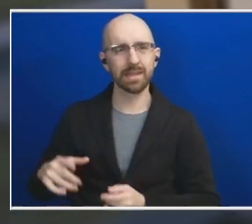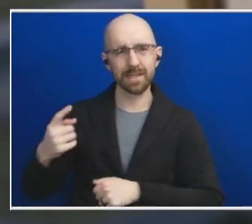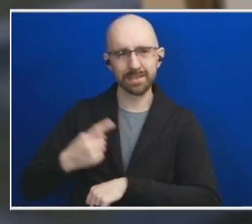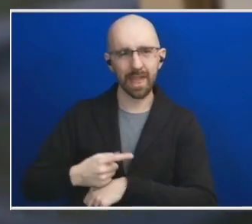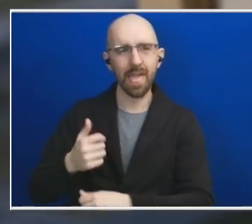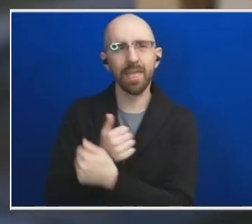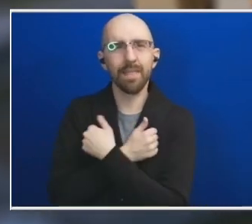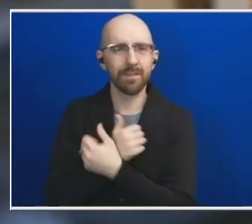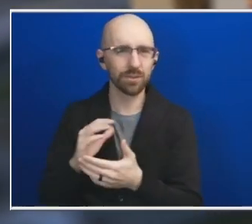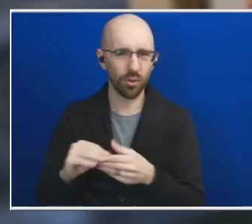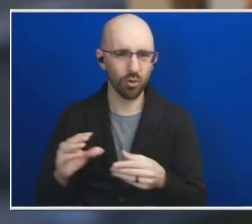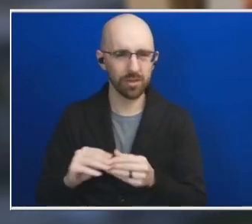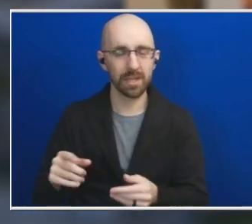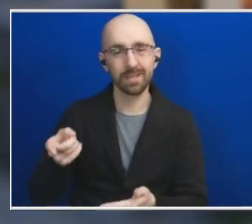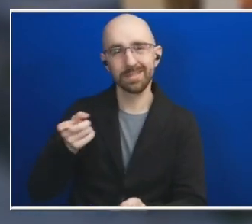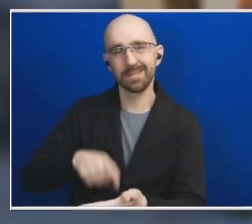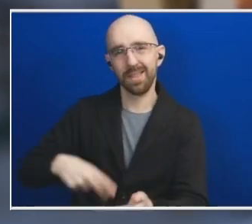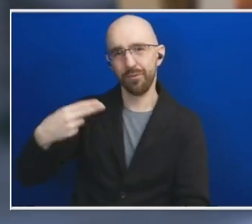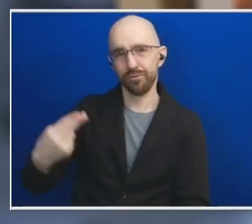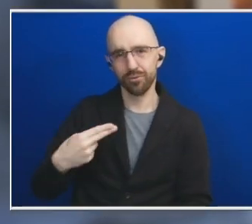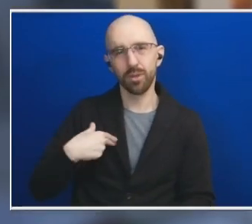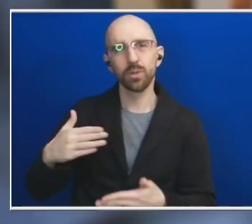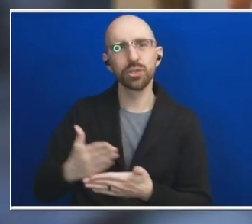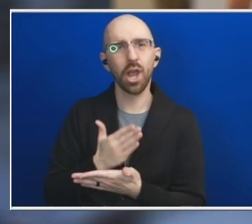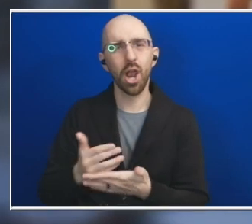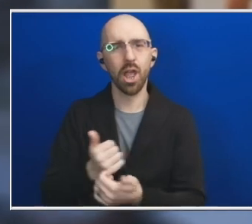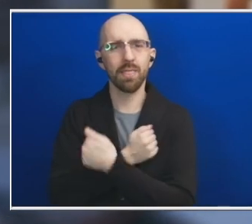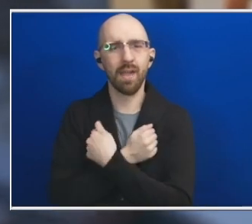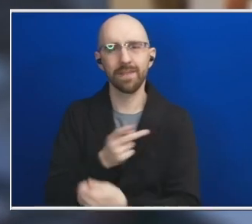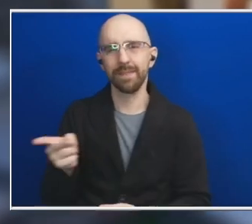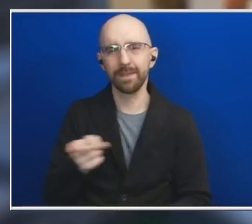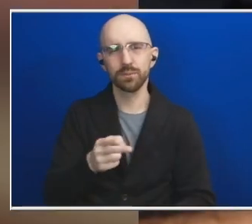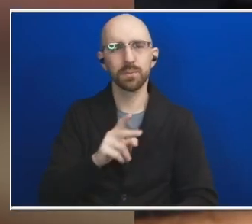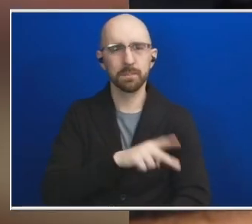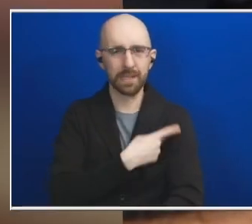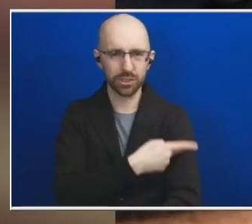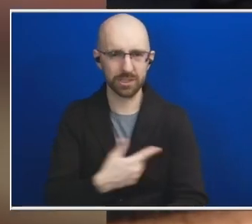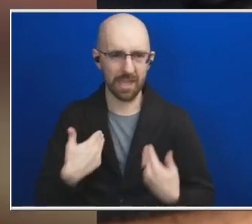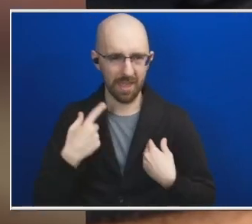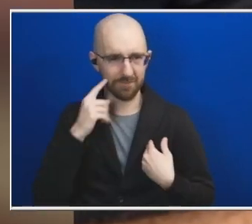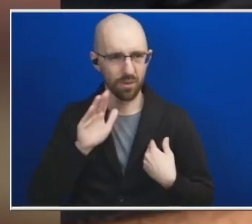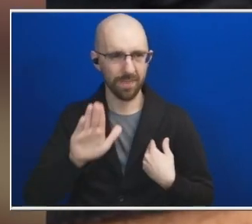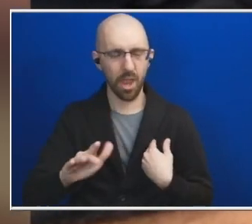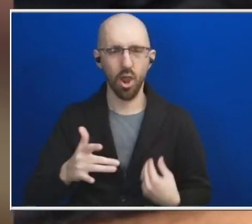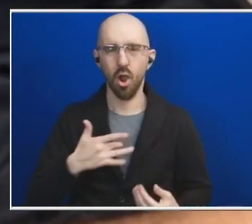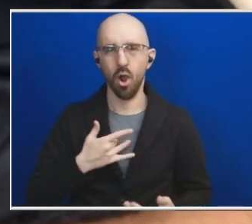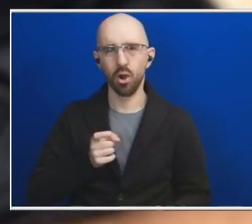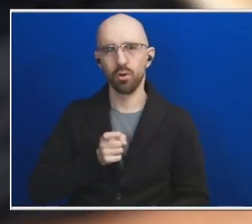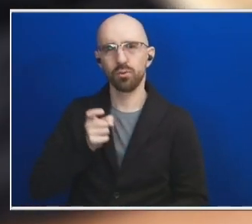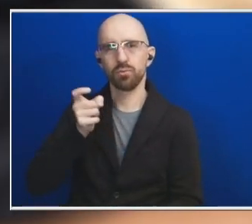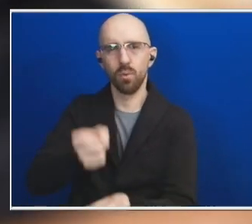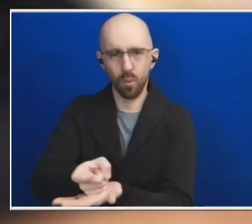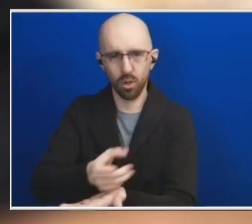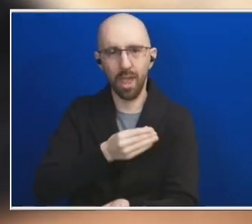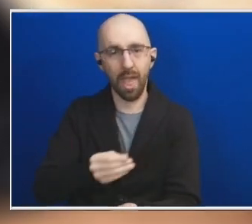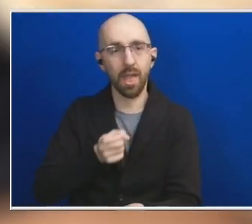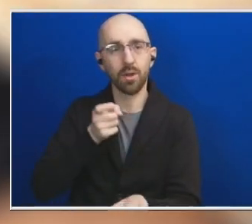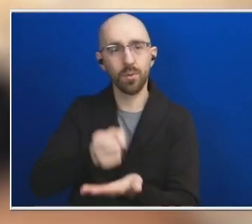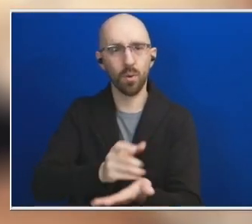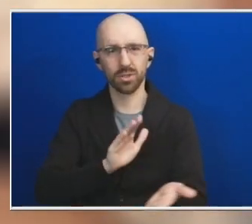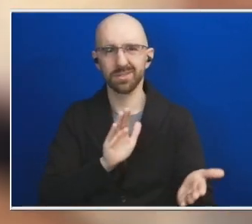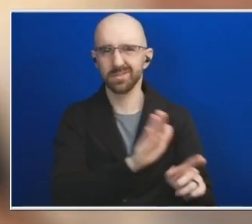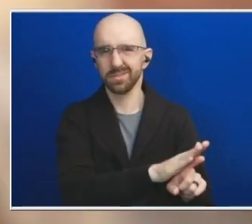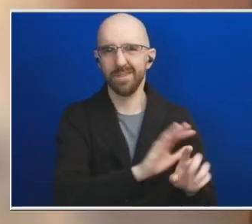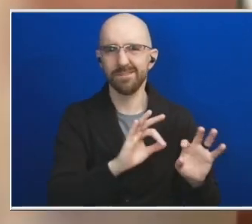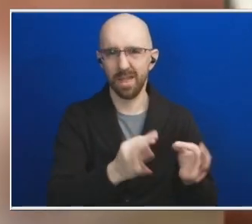Thursday, we share the love that these 2 patients have for their heart donors and their donors' families. Oh, and by the way,